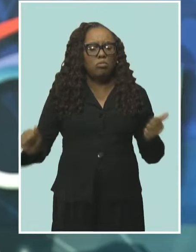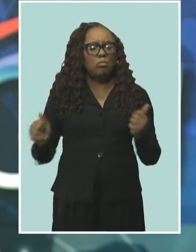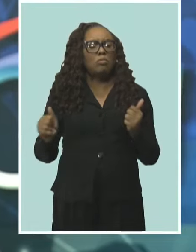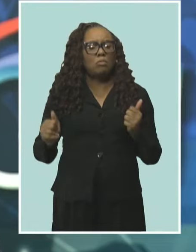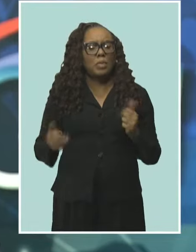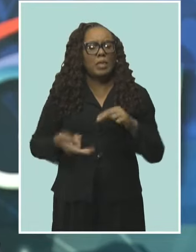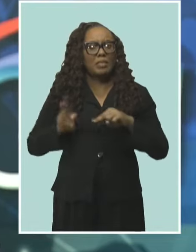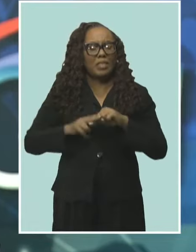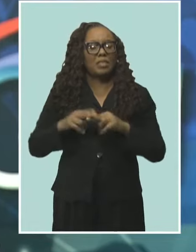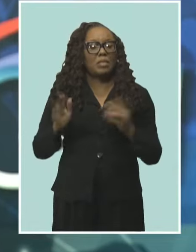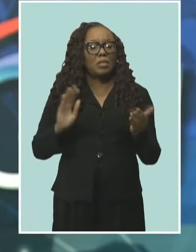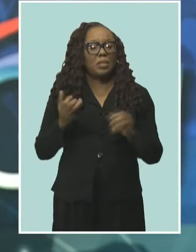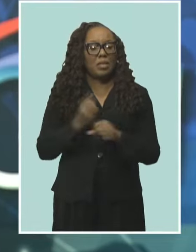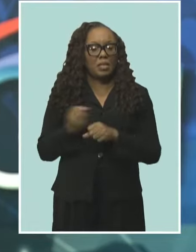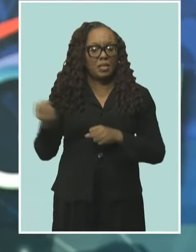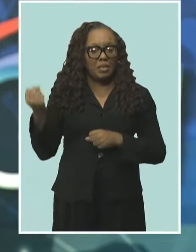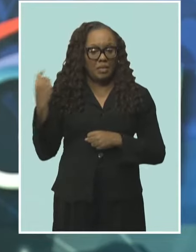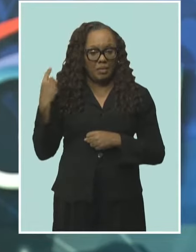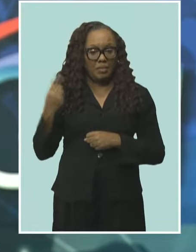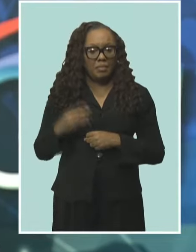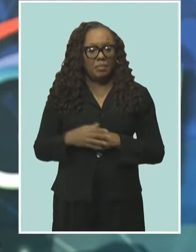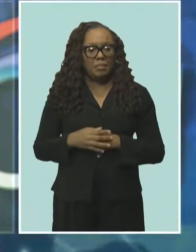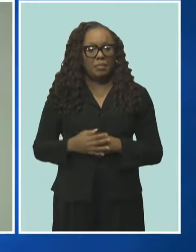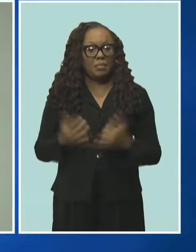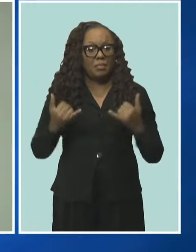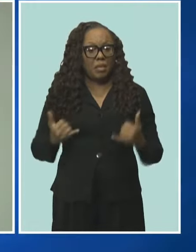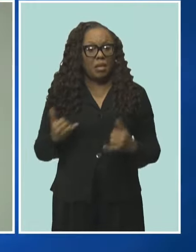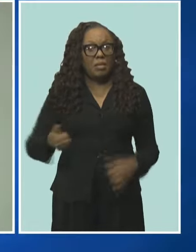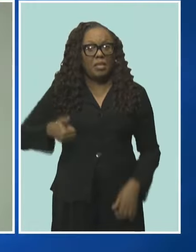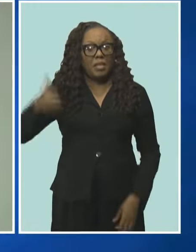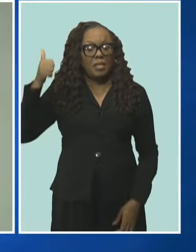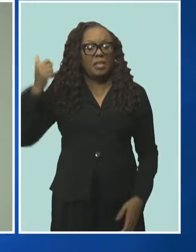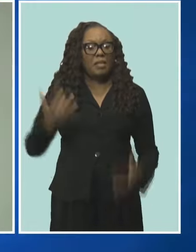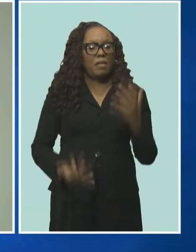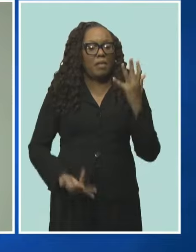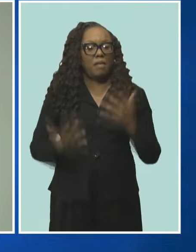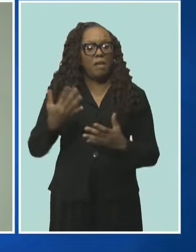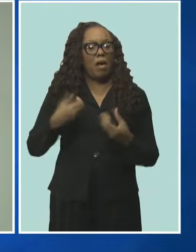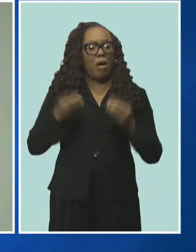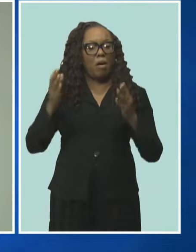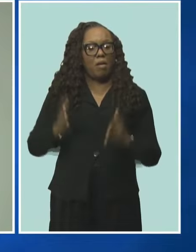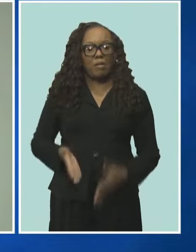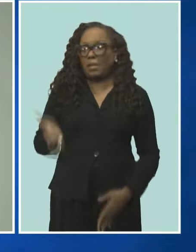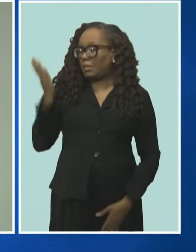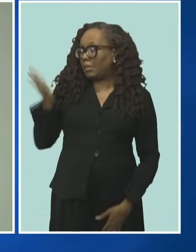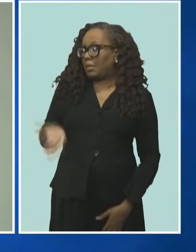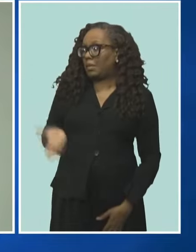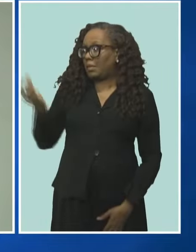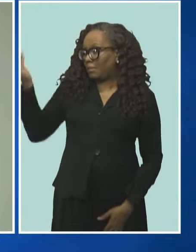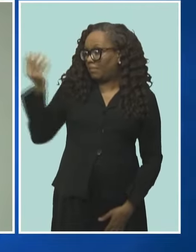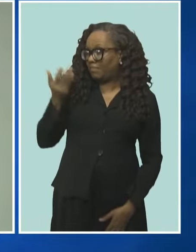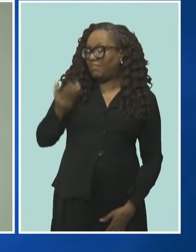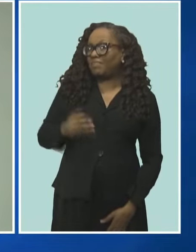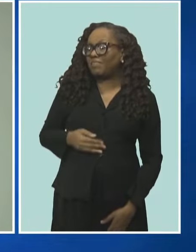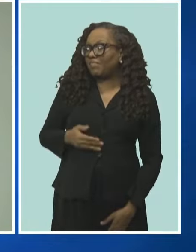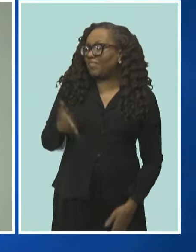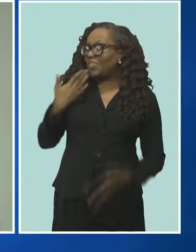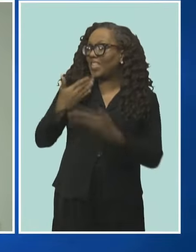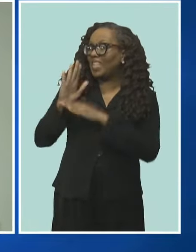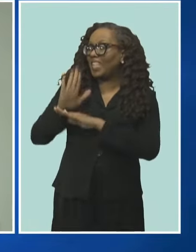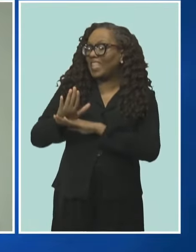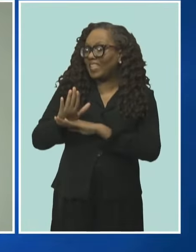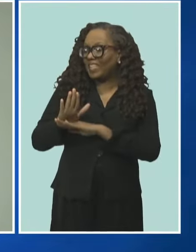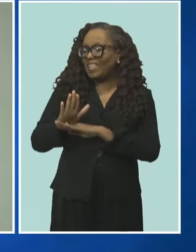Joining us now with the details is Chief Fire Officer Errol Maynard. Good evening, Mr. Maynard. Good evening,